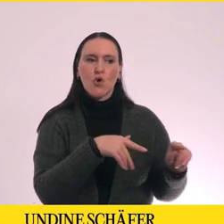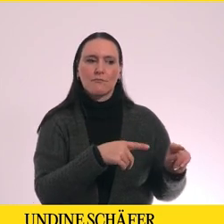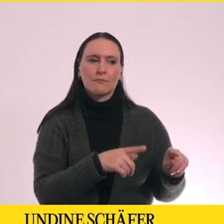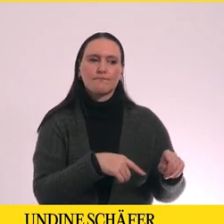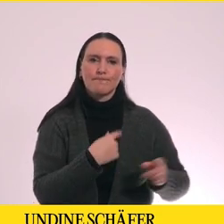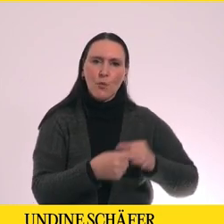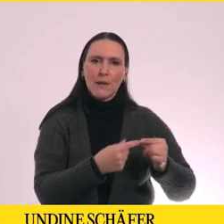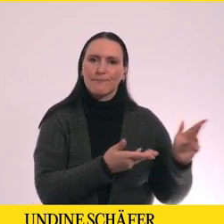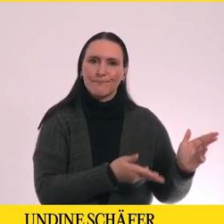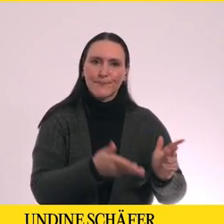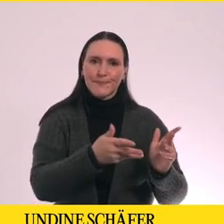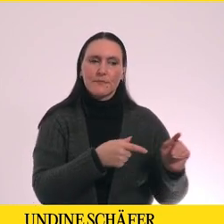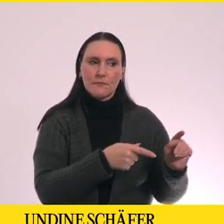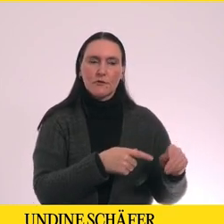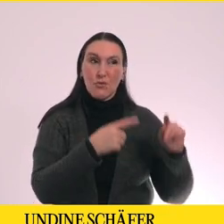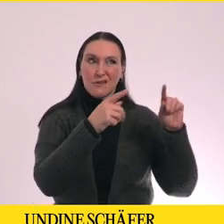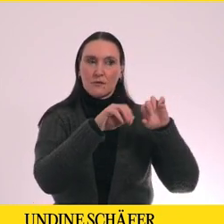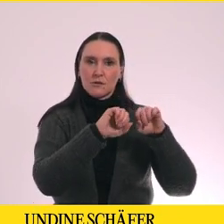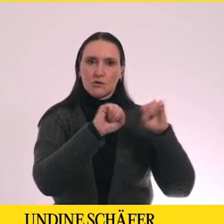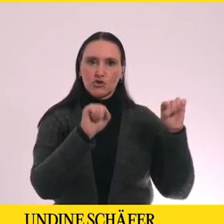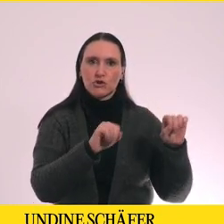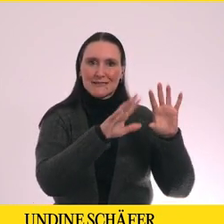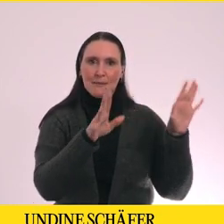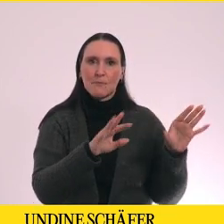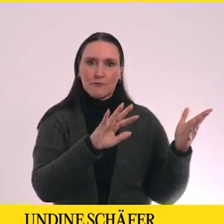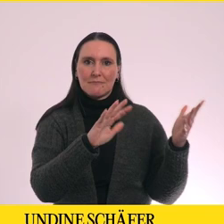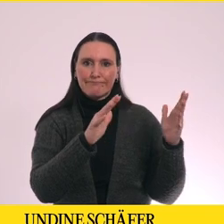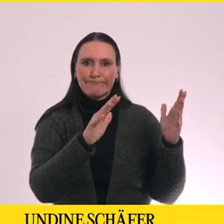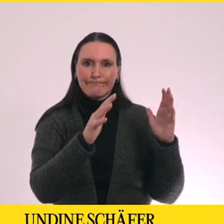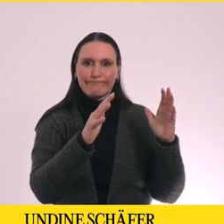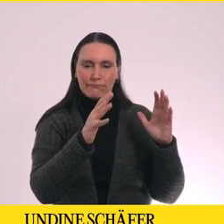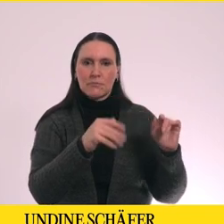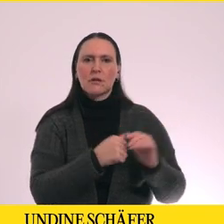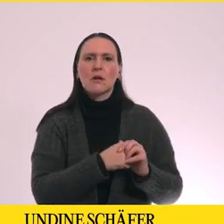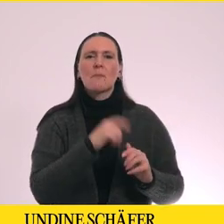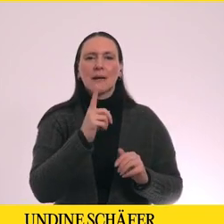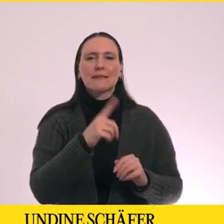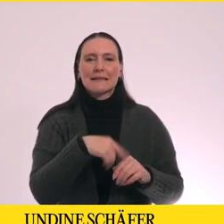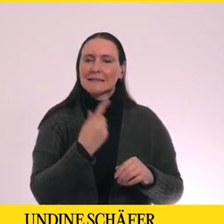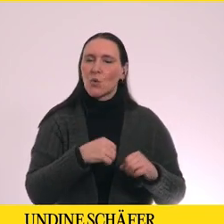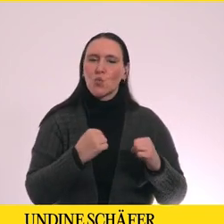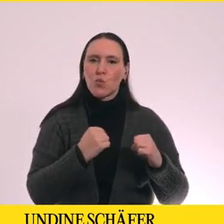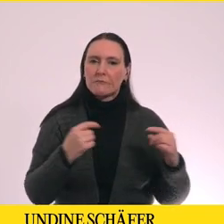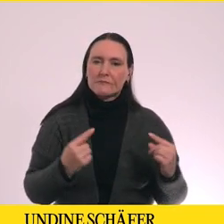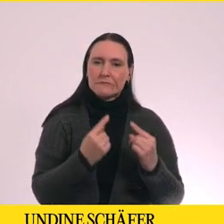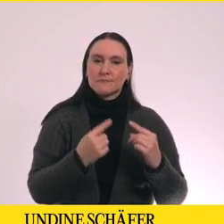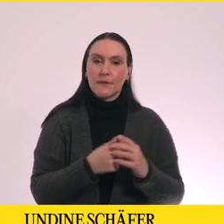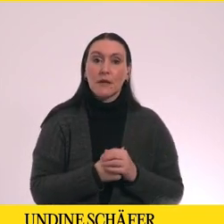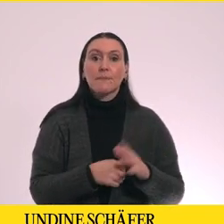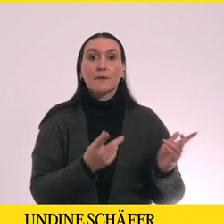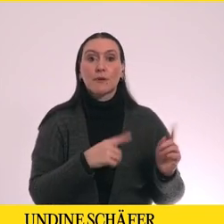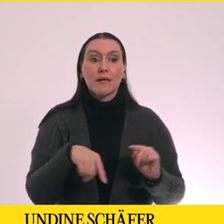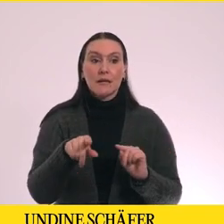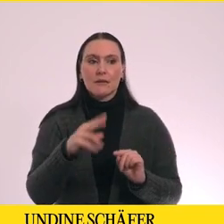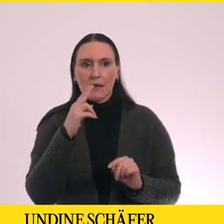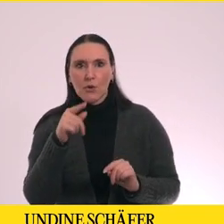to break into perhaps how that may or may not clash with the Documenta 15 structure and what kind